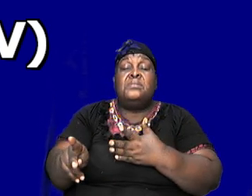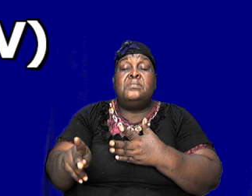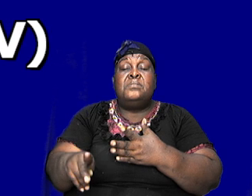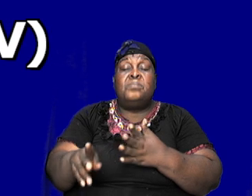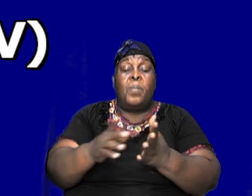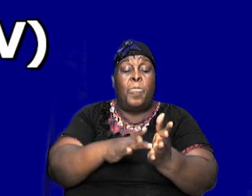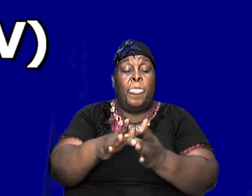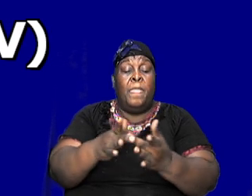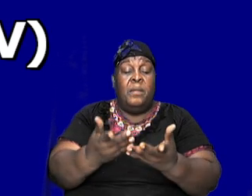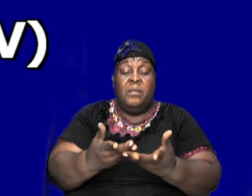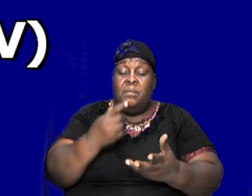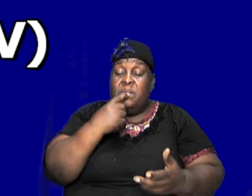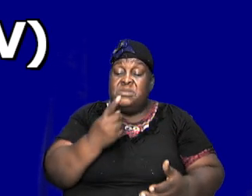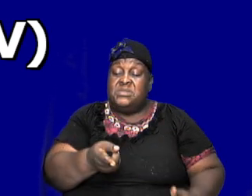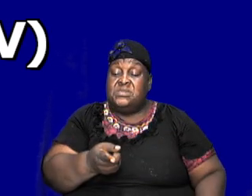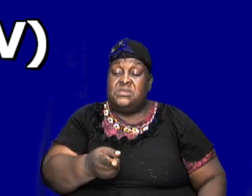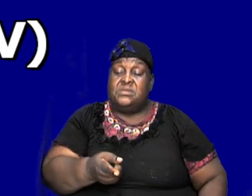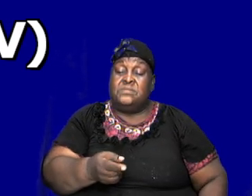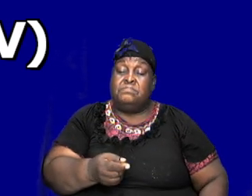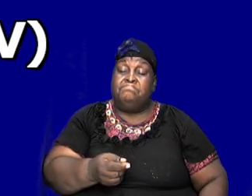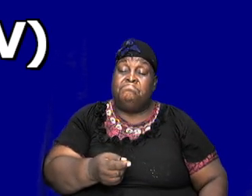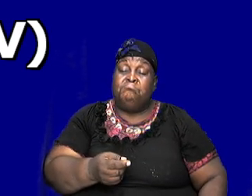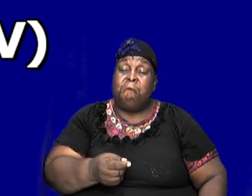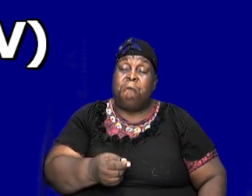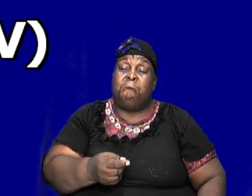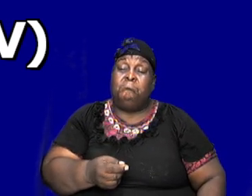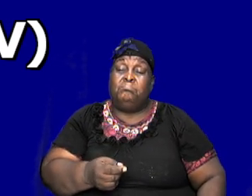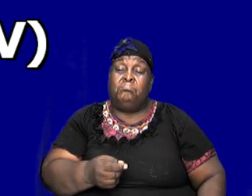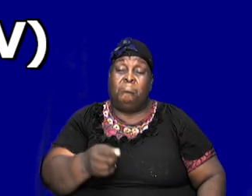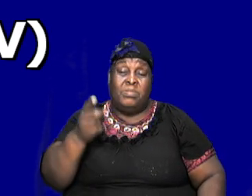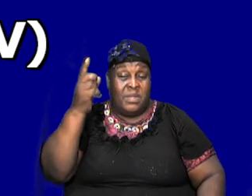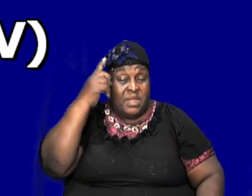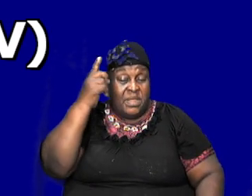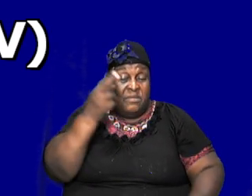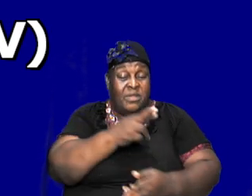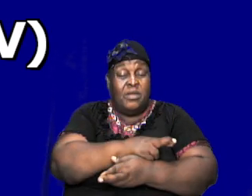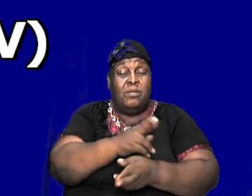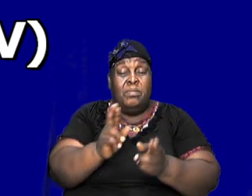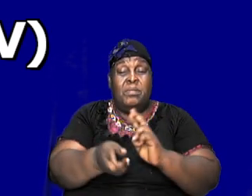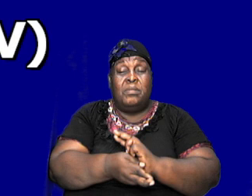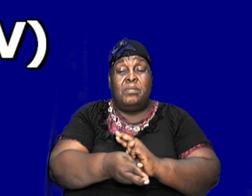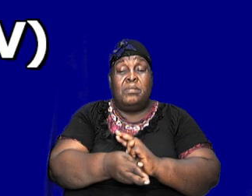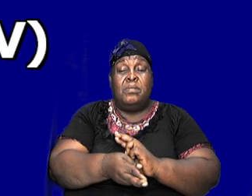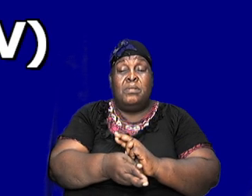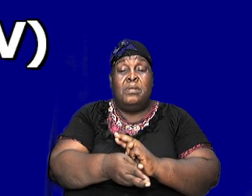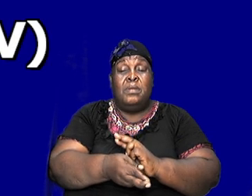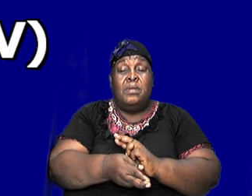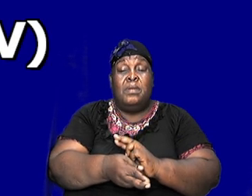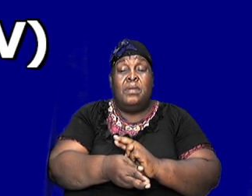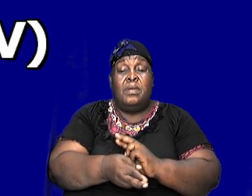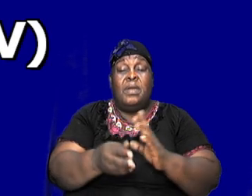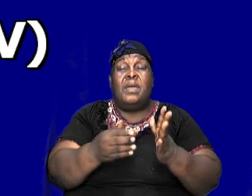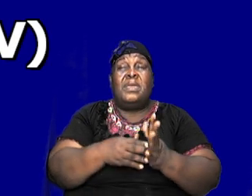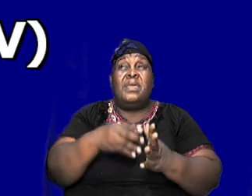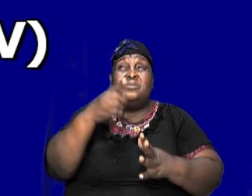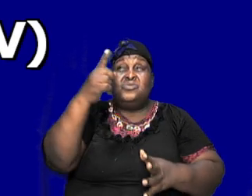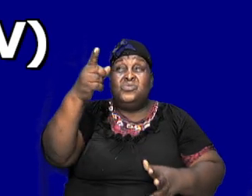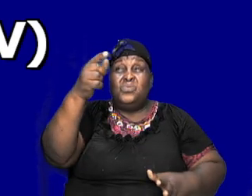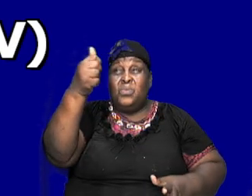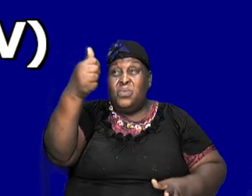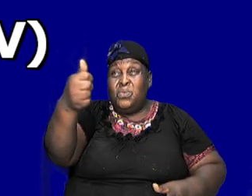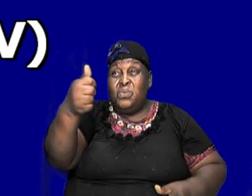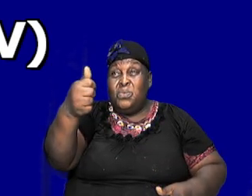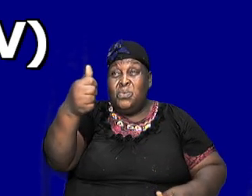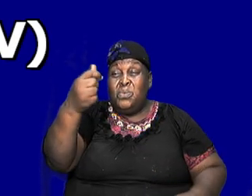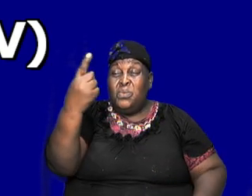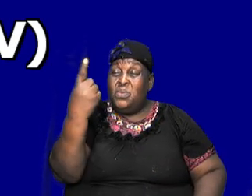The Bible said that when David repented, David said, against thee, thee only have I